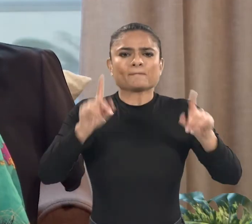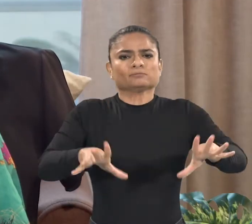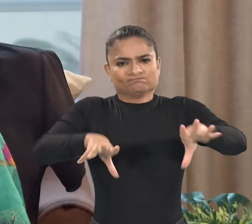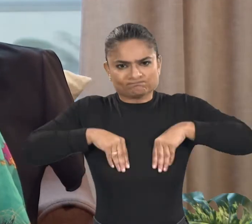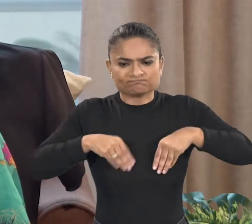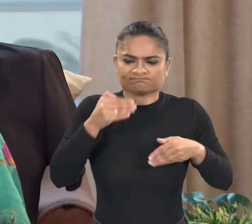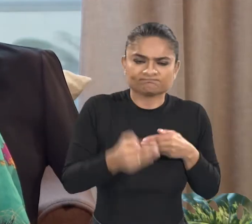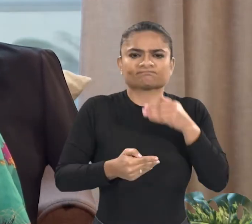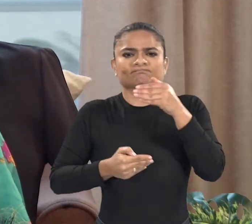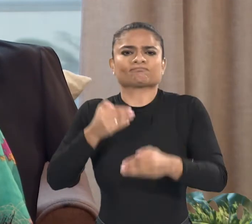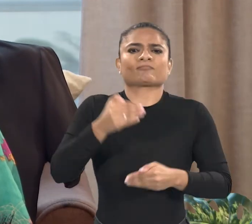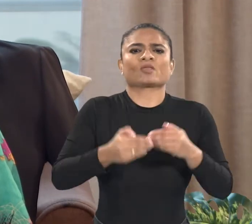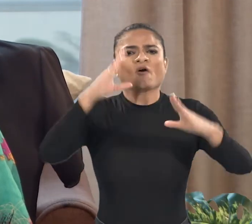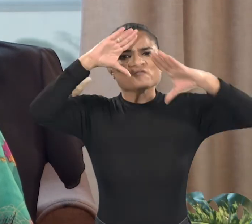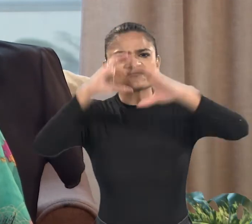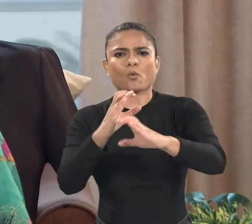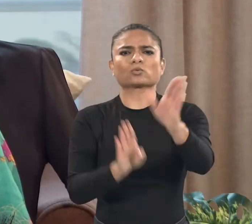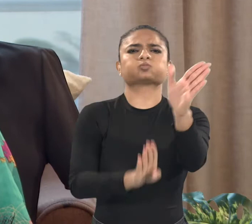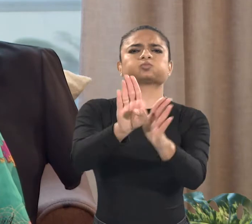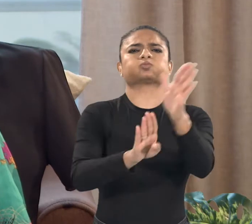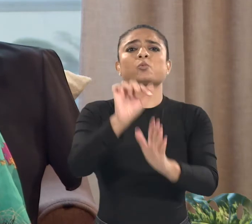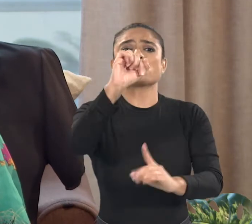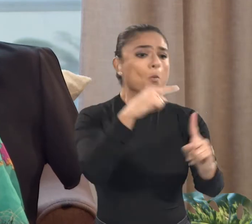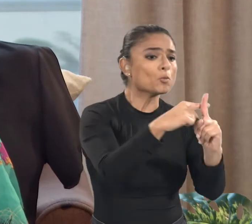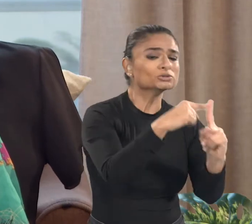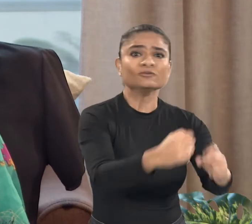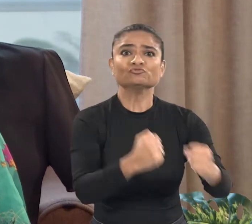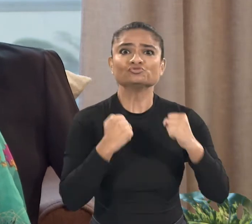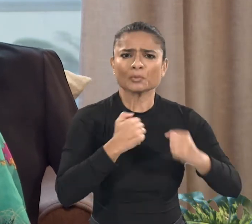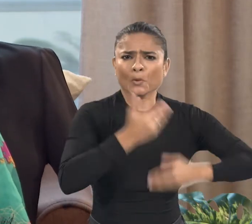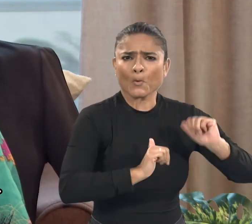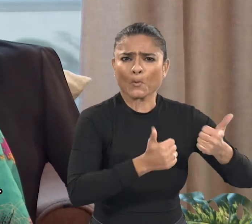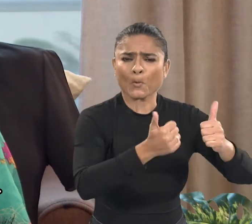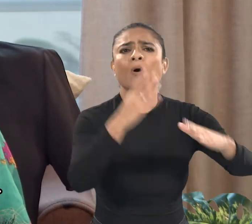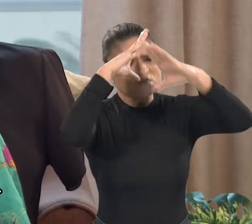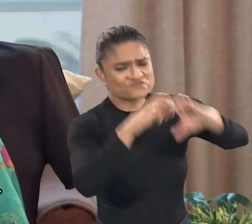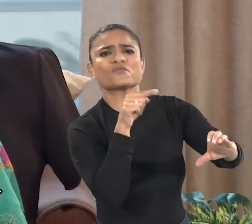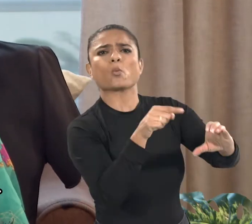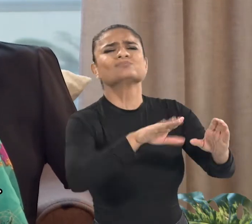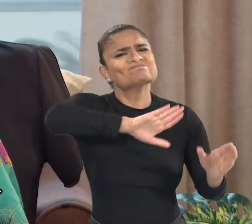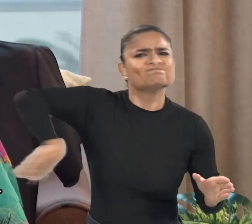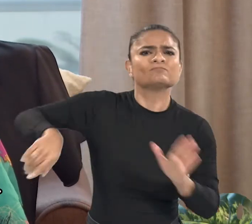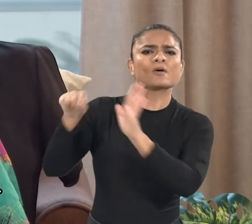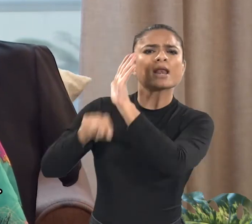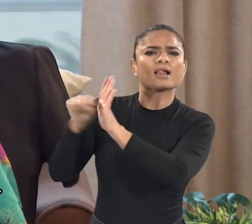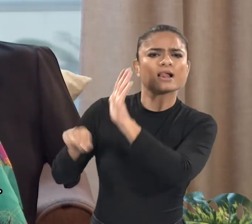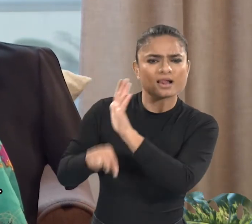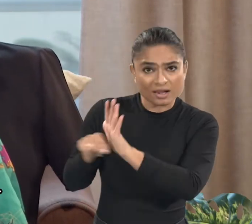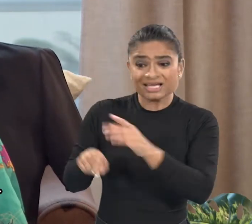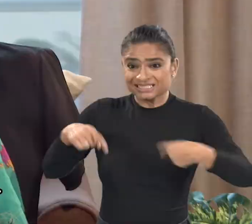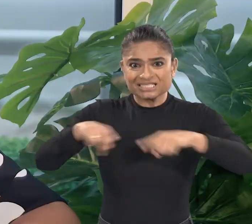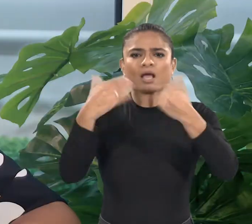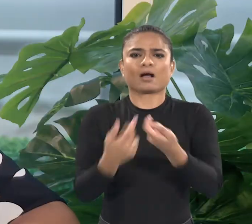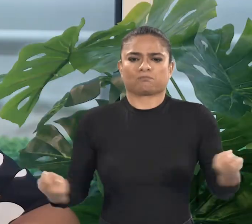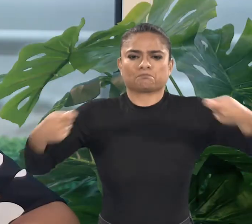your limitations are, and then you can start focusing on your strengths and compensating for some of the things you might be